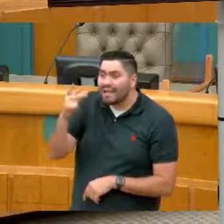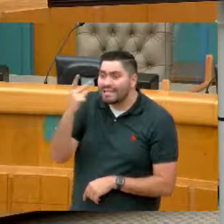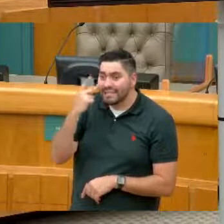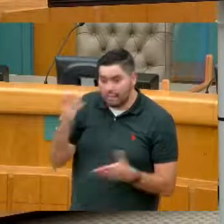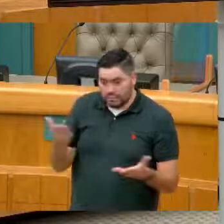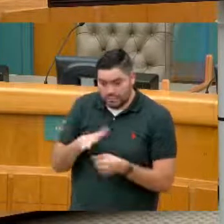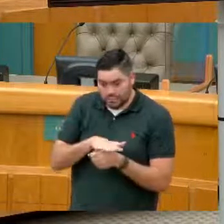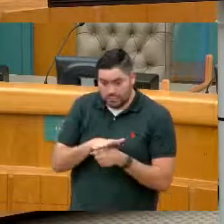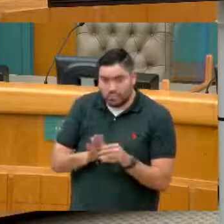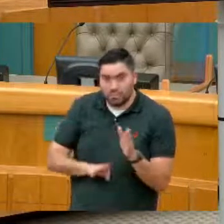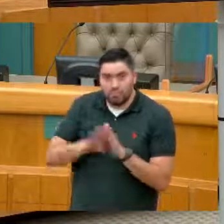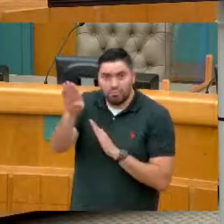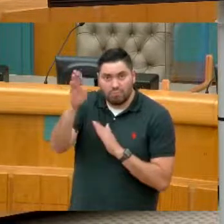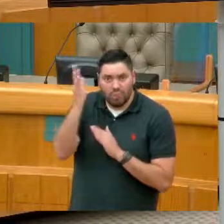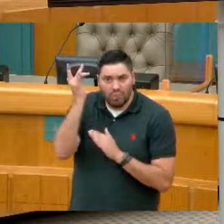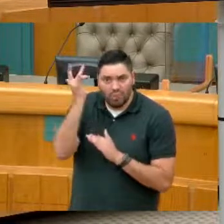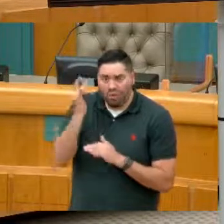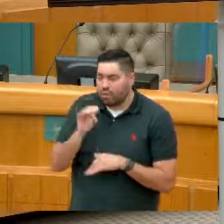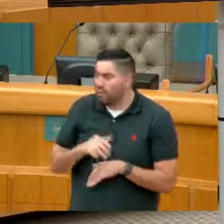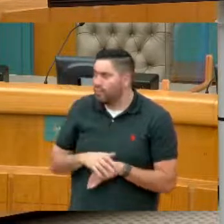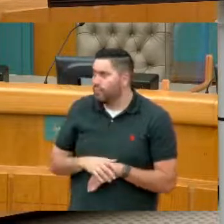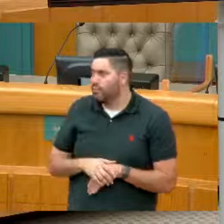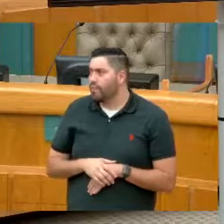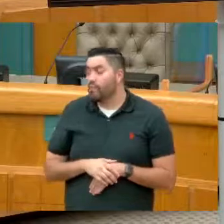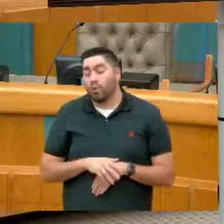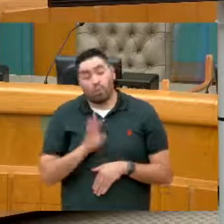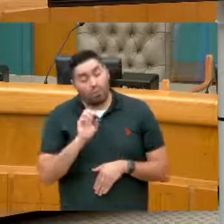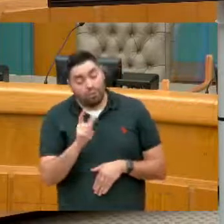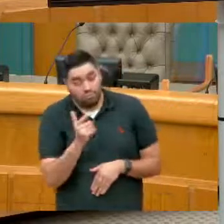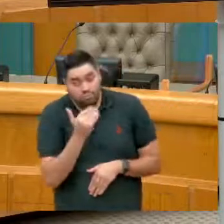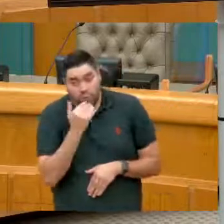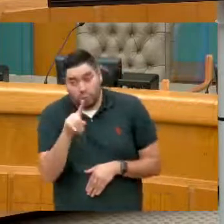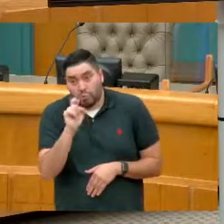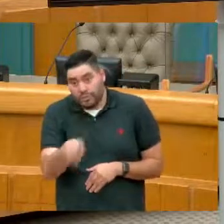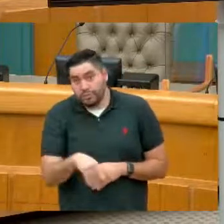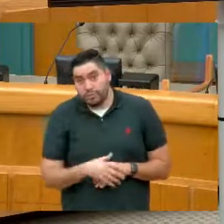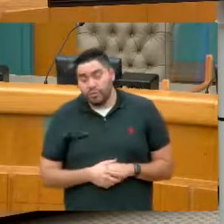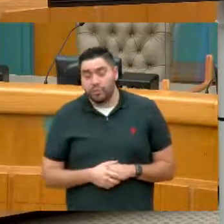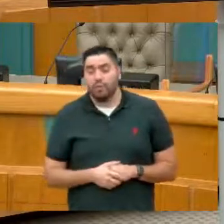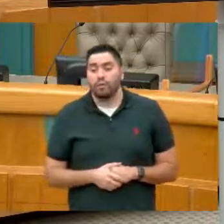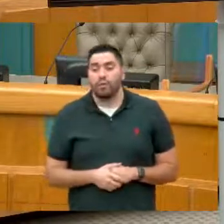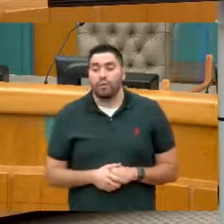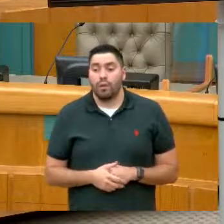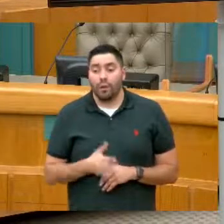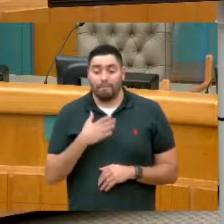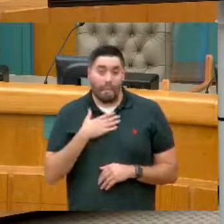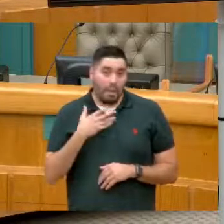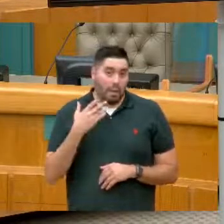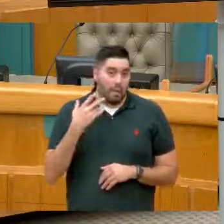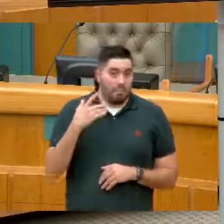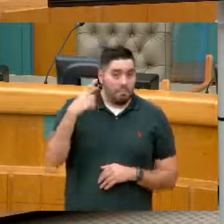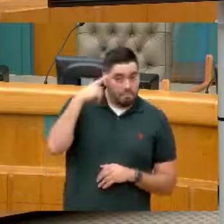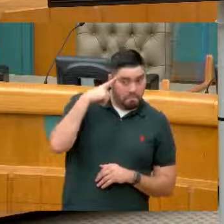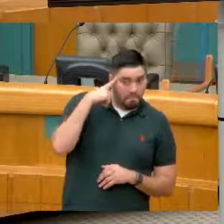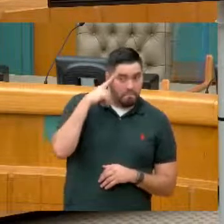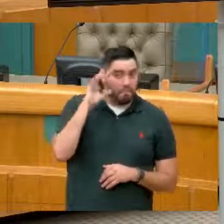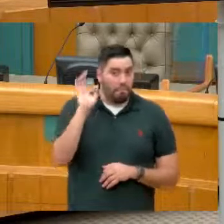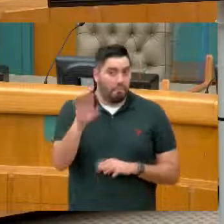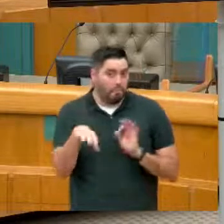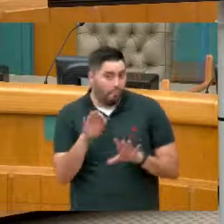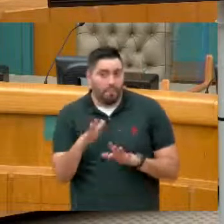again, just like it did here over the summer. And once it starts taking off, it's very hard to slow it down.